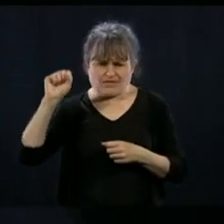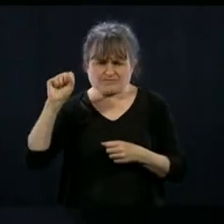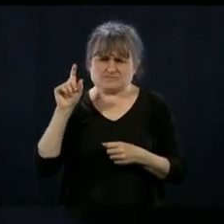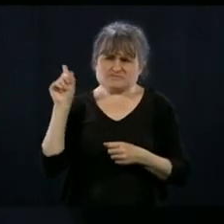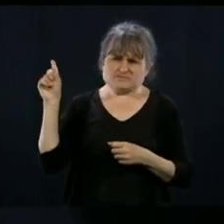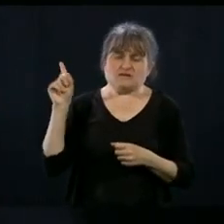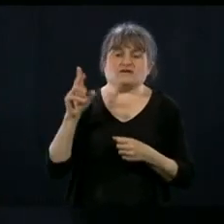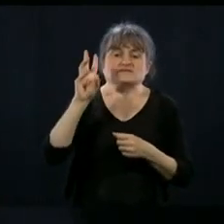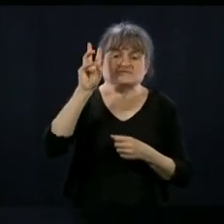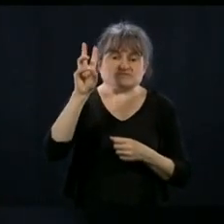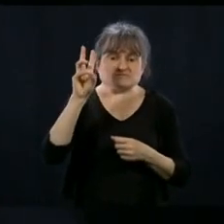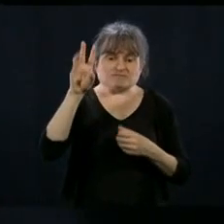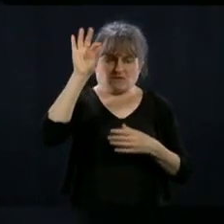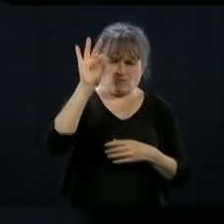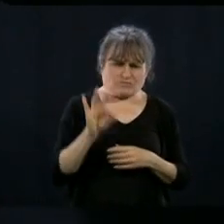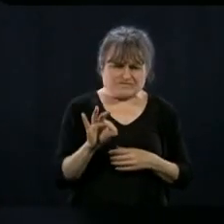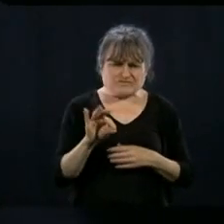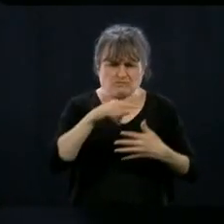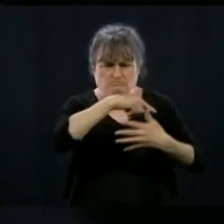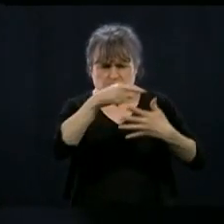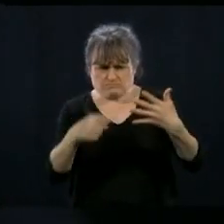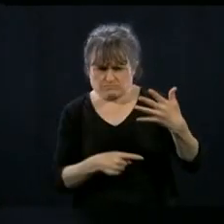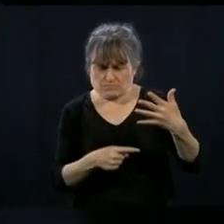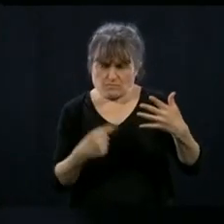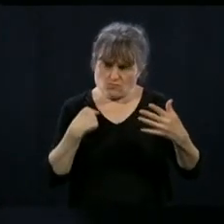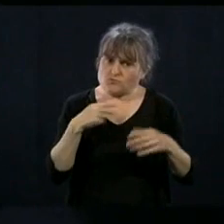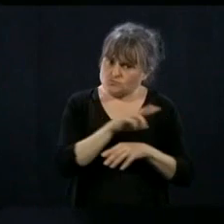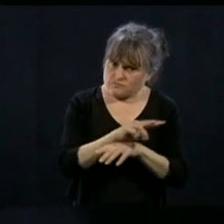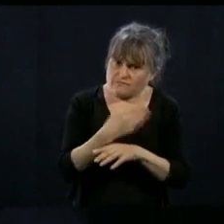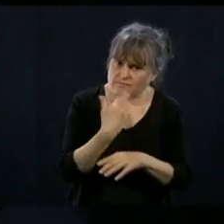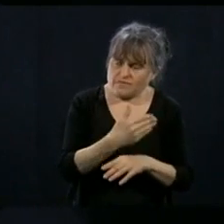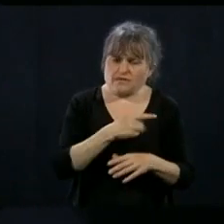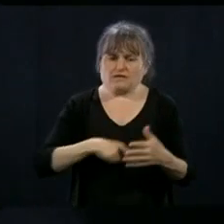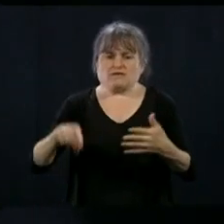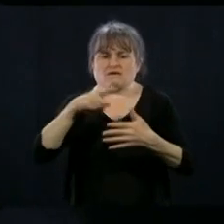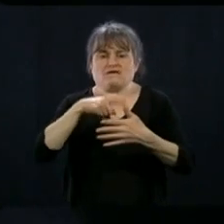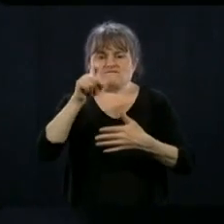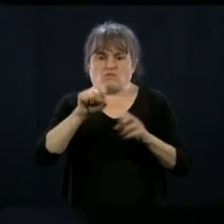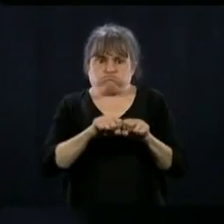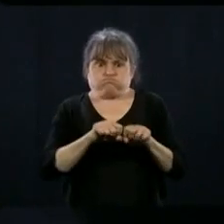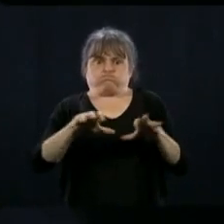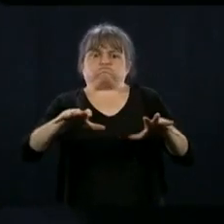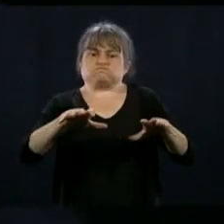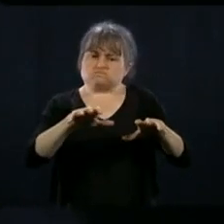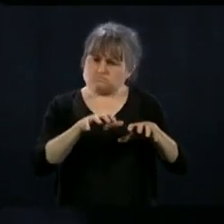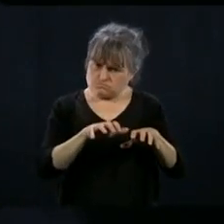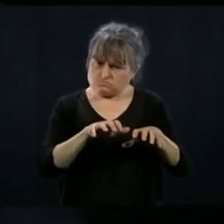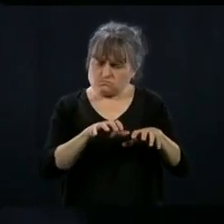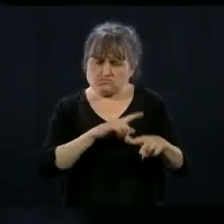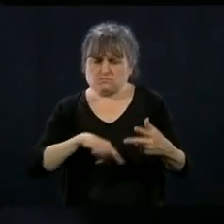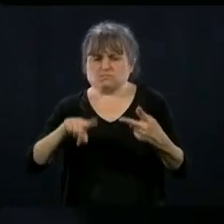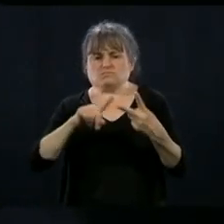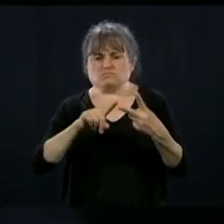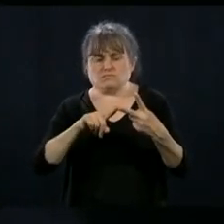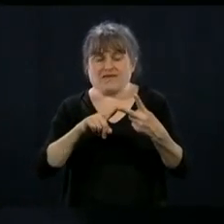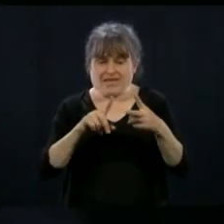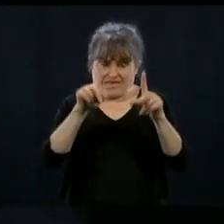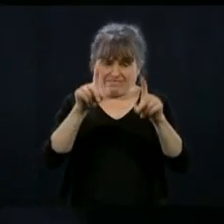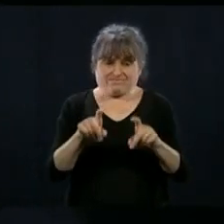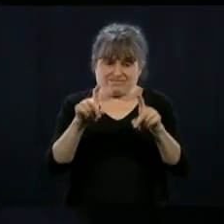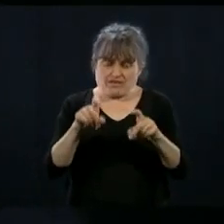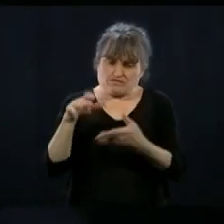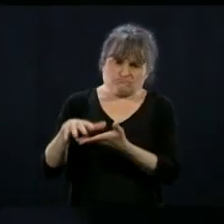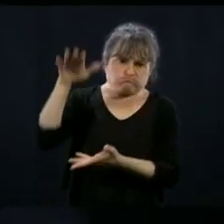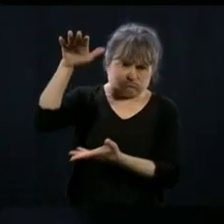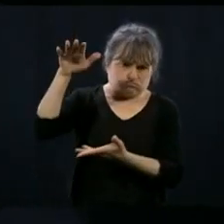6 conditions that we're following very closely. So the epidemic has to be under control. We have to have sufficient number of